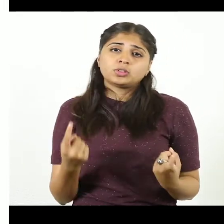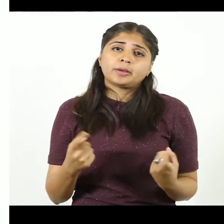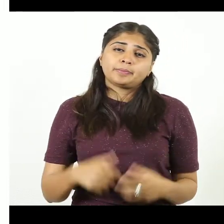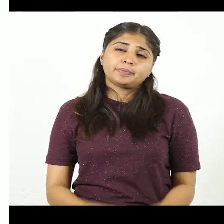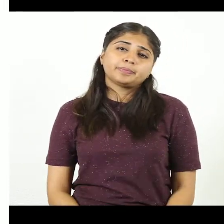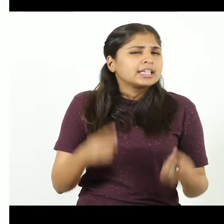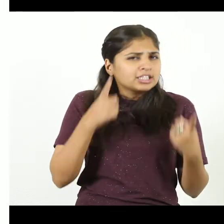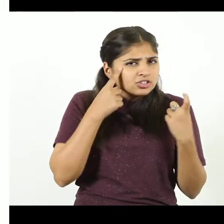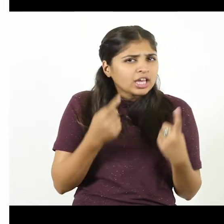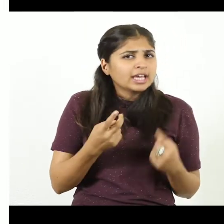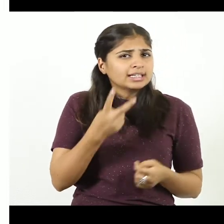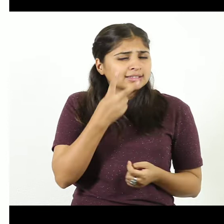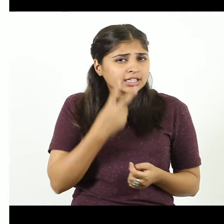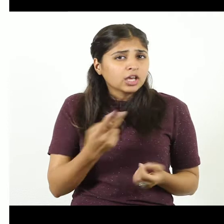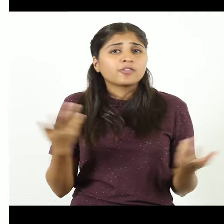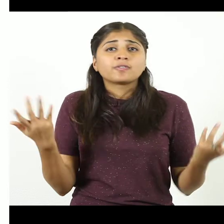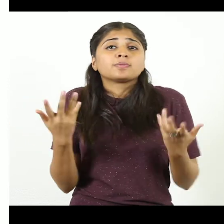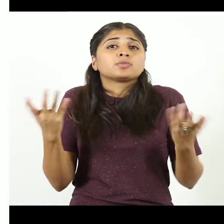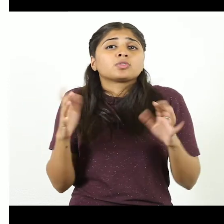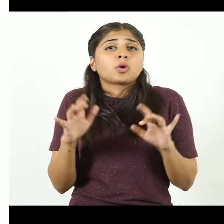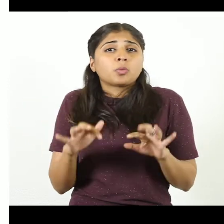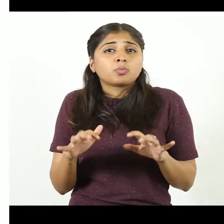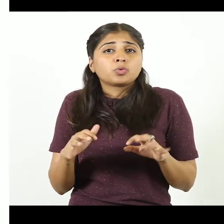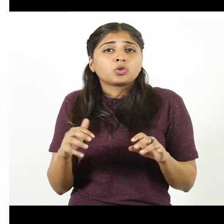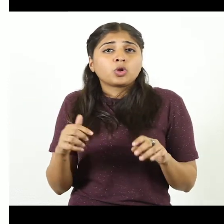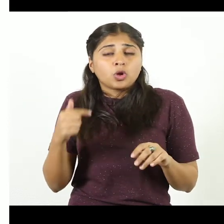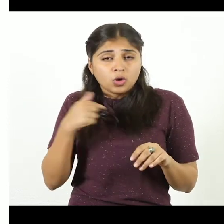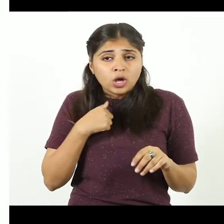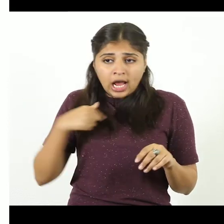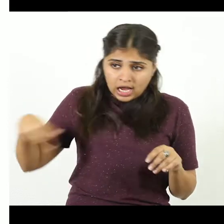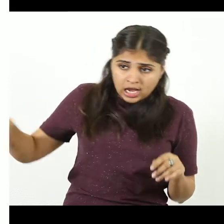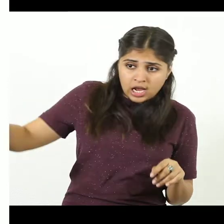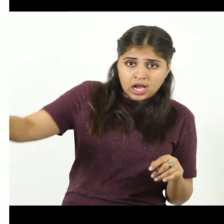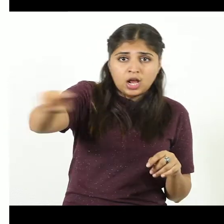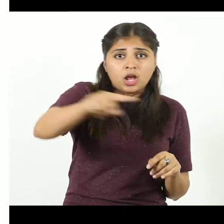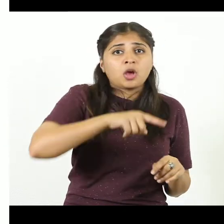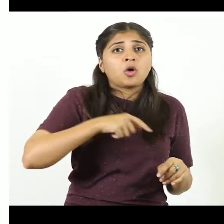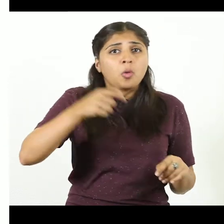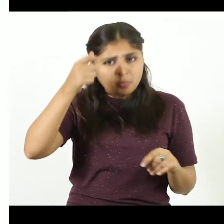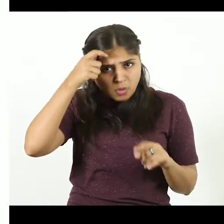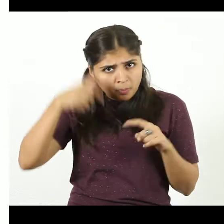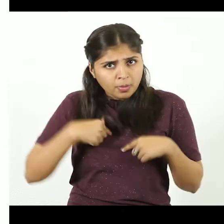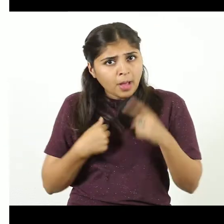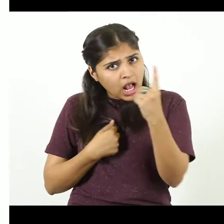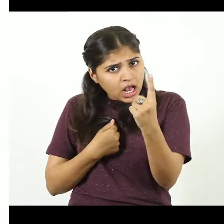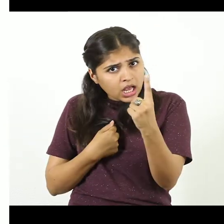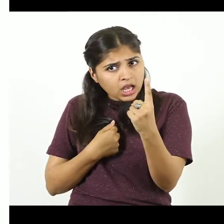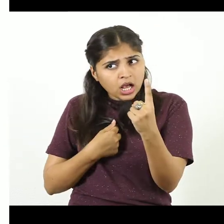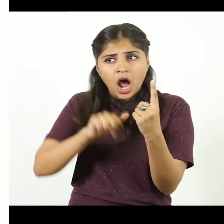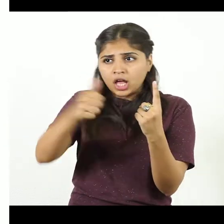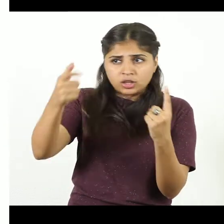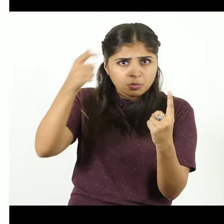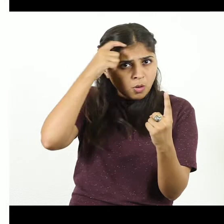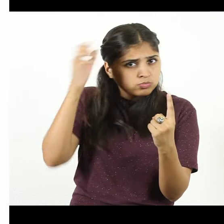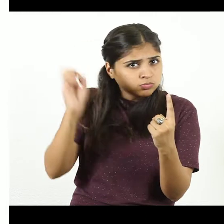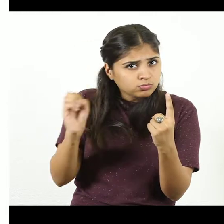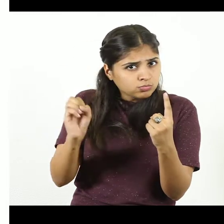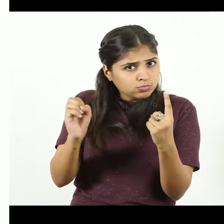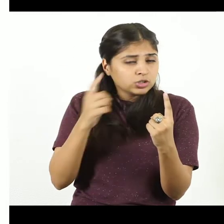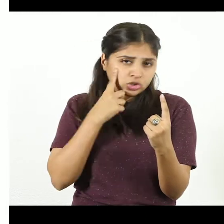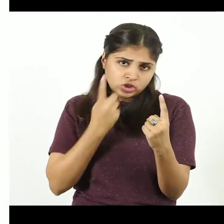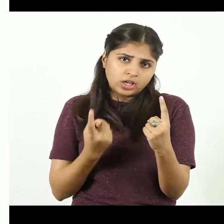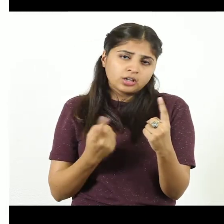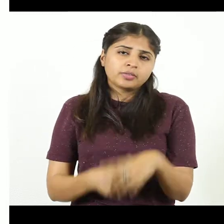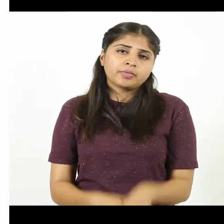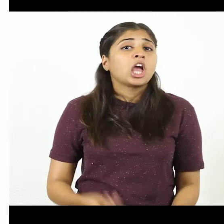the only one in your area being affected by the problem, knowing if the problem is an isolated case or it is